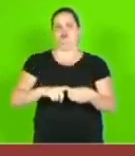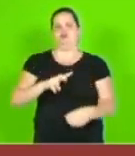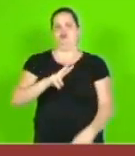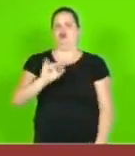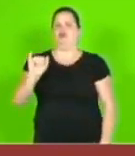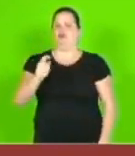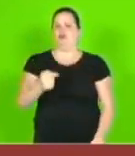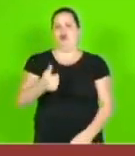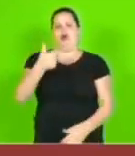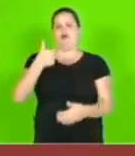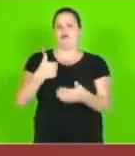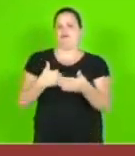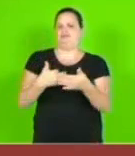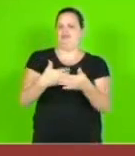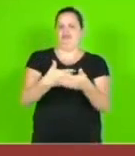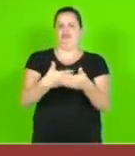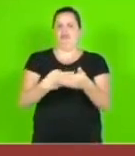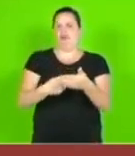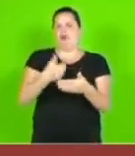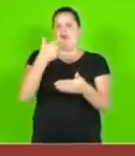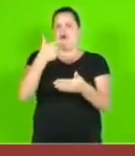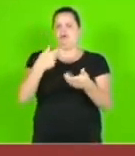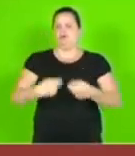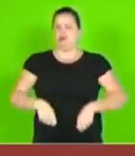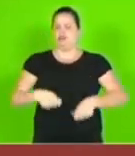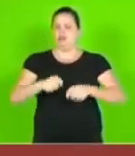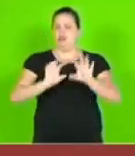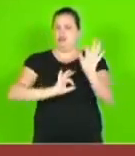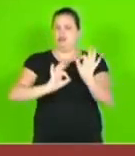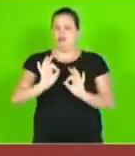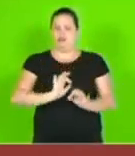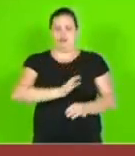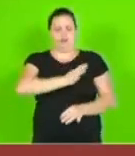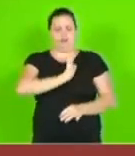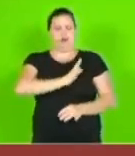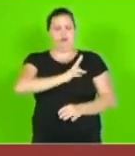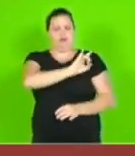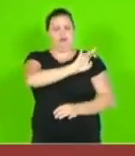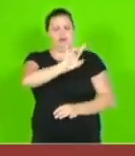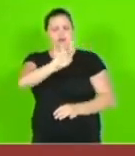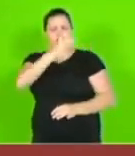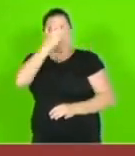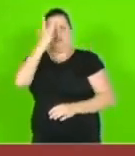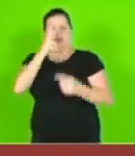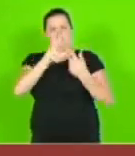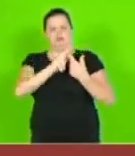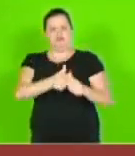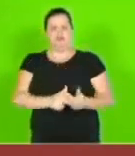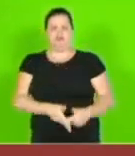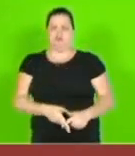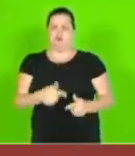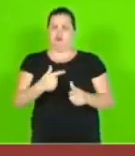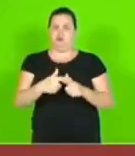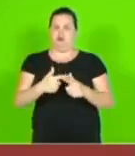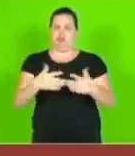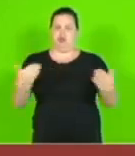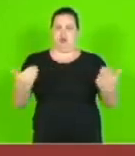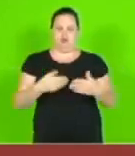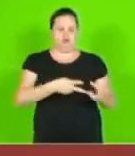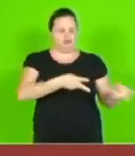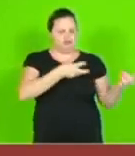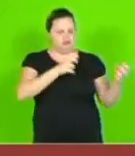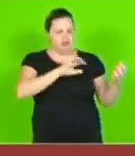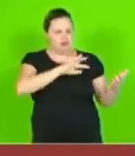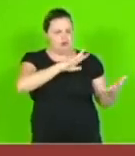give us a message that we can announce to the world, which is the message of preparedness